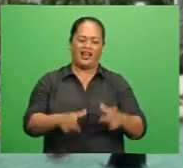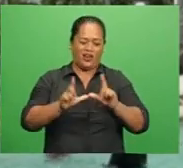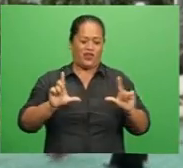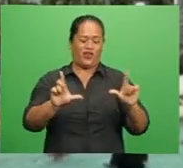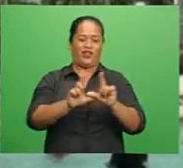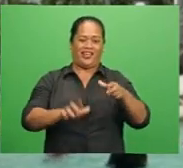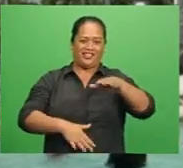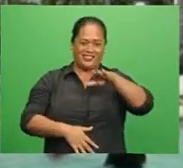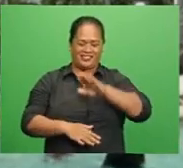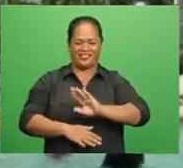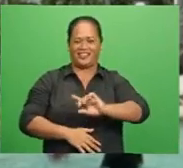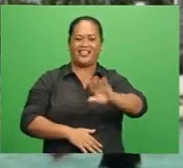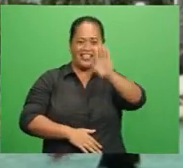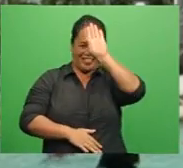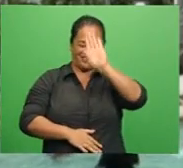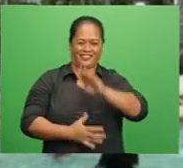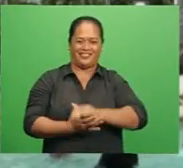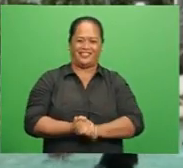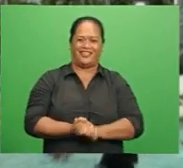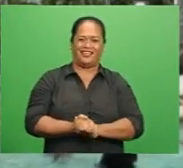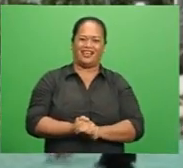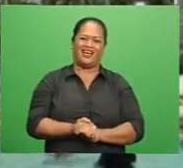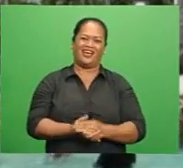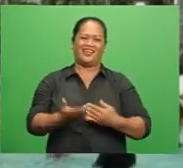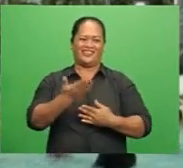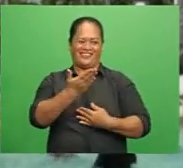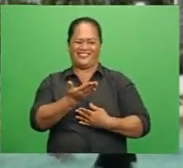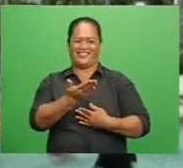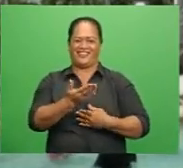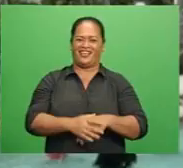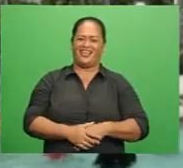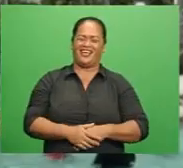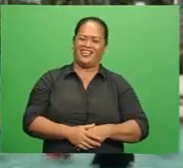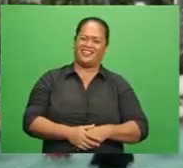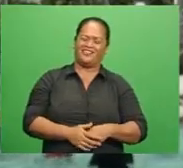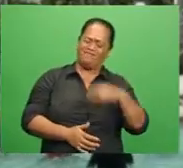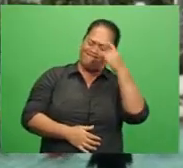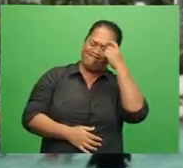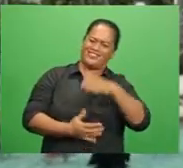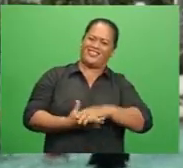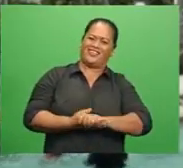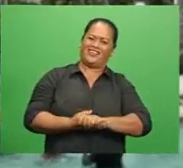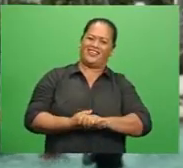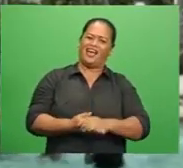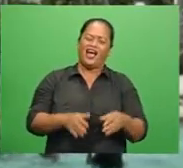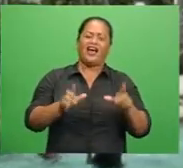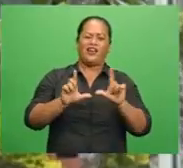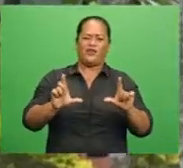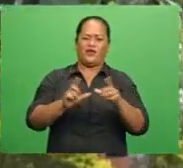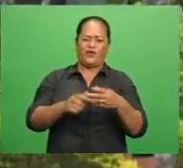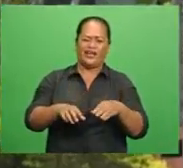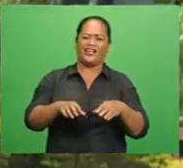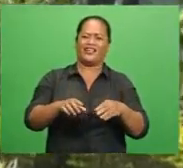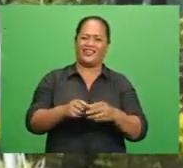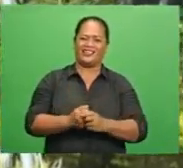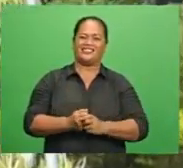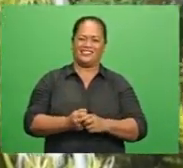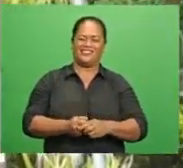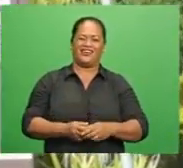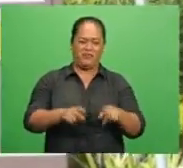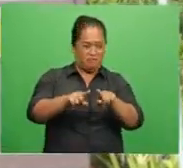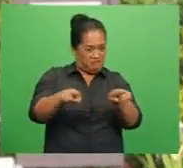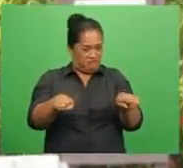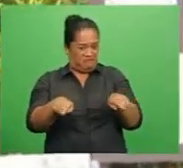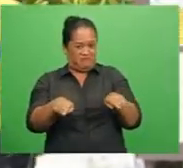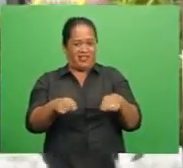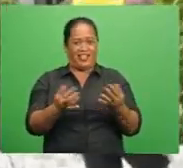to be way more party because we have our local guests coming, and they're normally a little bit more intensive in the partying